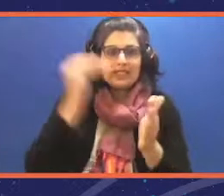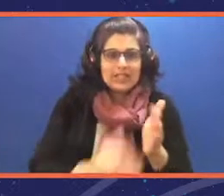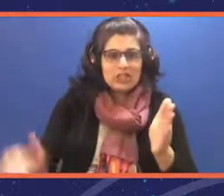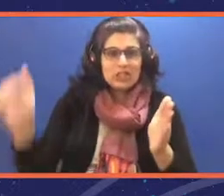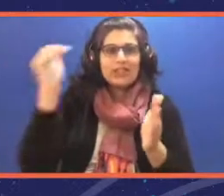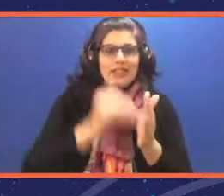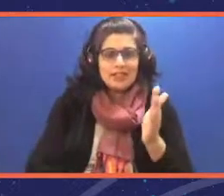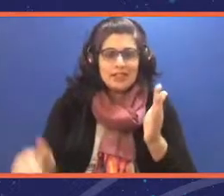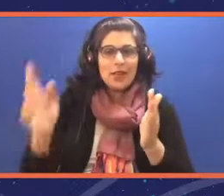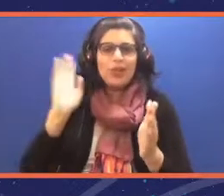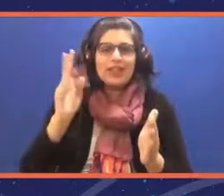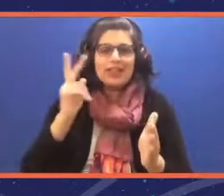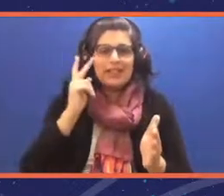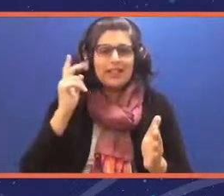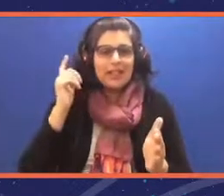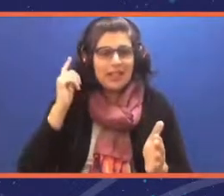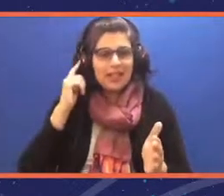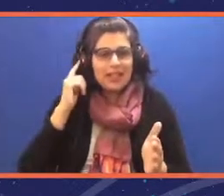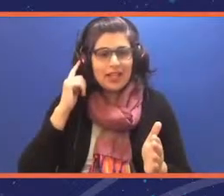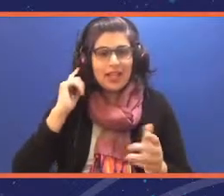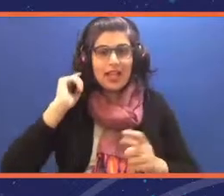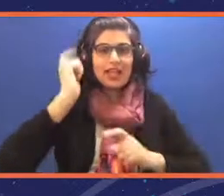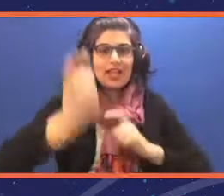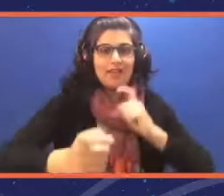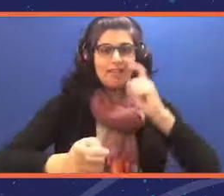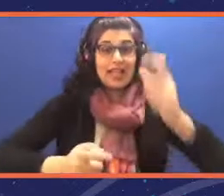repetition specifically around the concept of giving life.